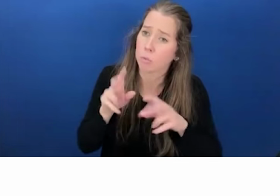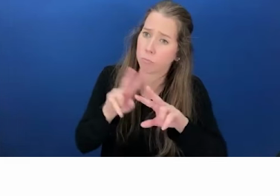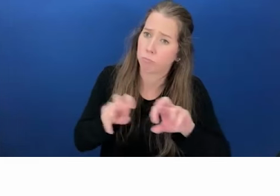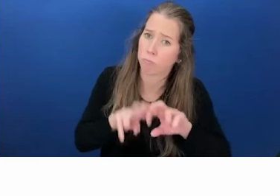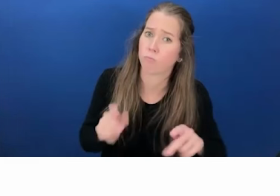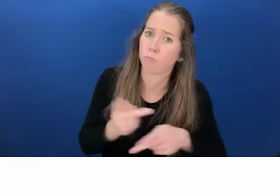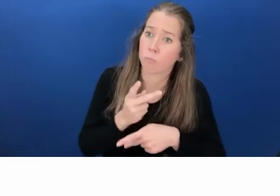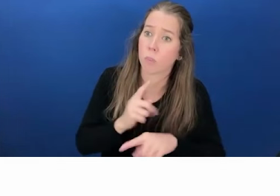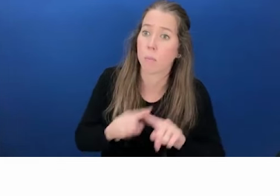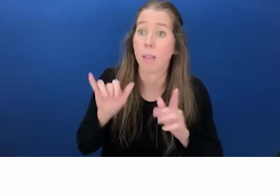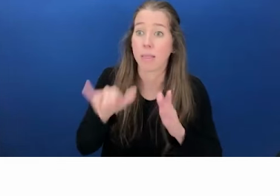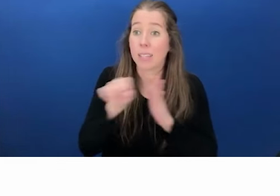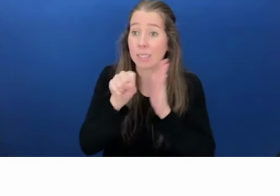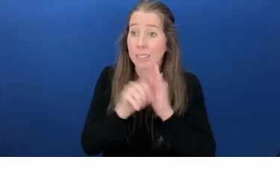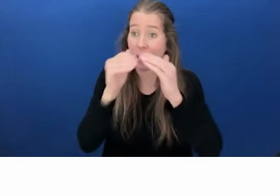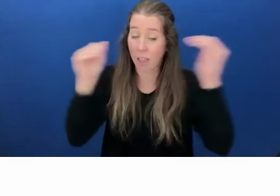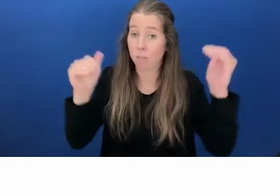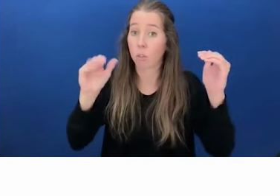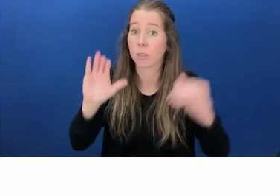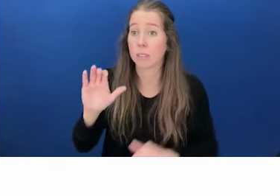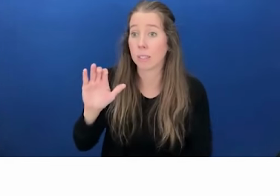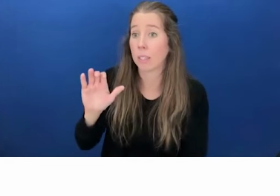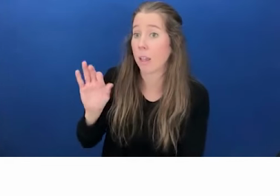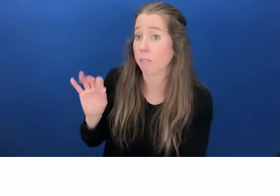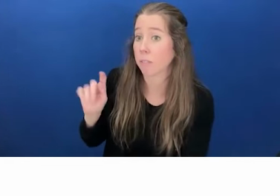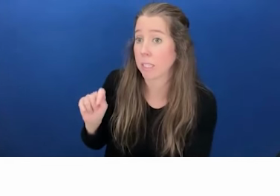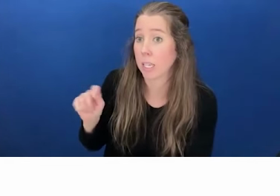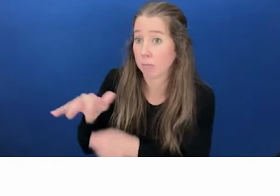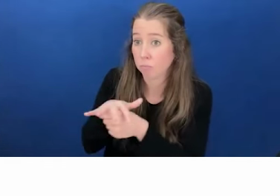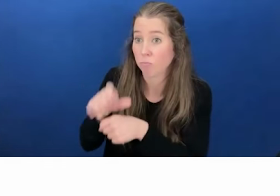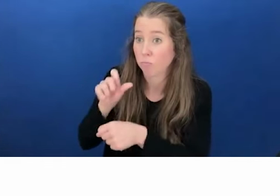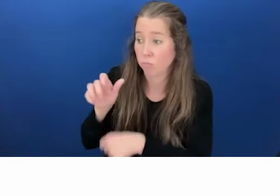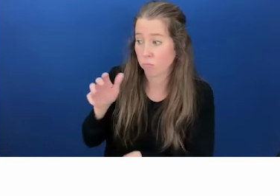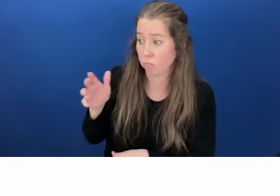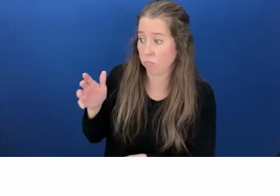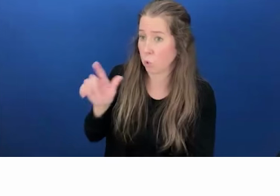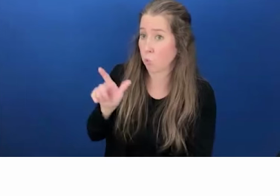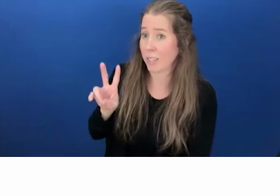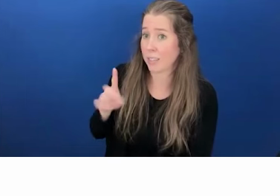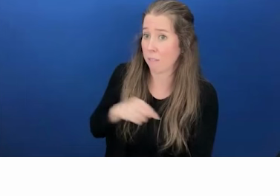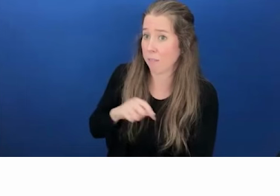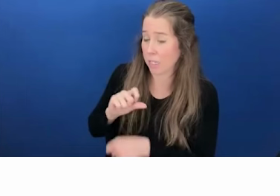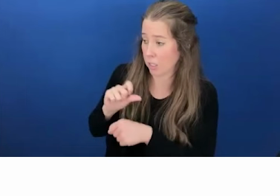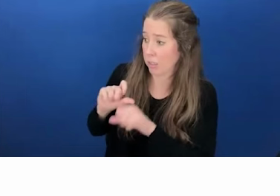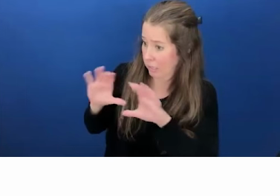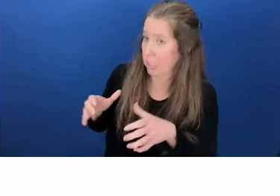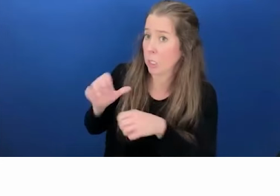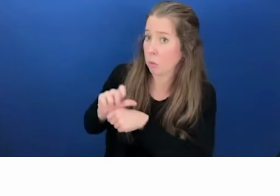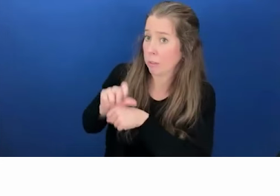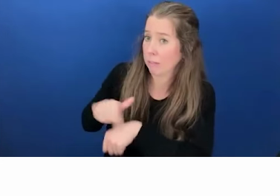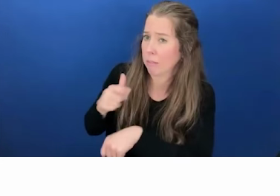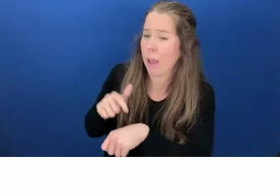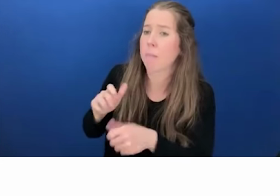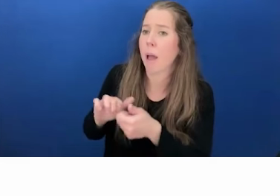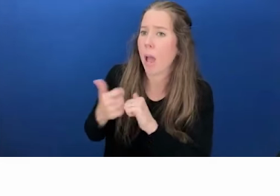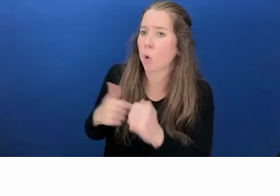that all of the CFT locals, all 27 of us, have been working on now for a little while, is how do we actually make